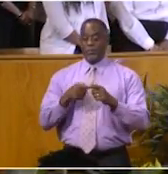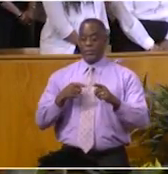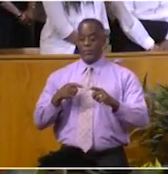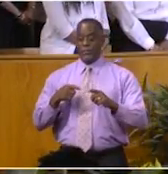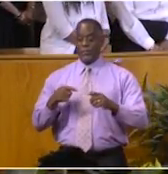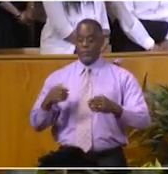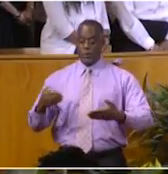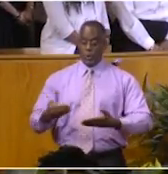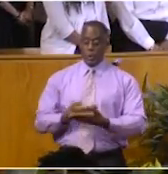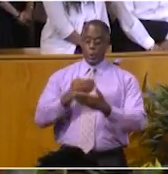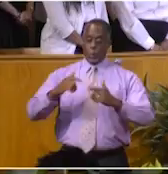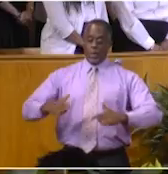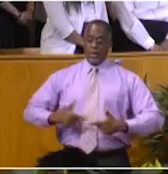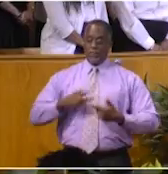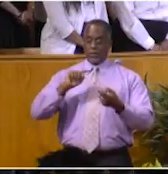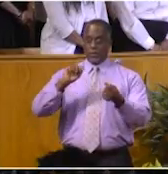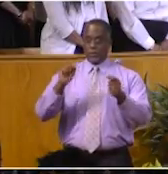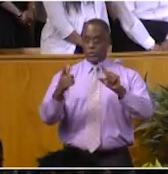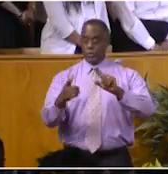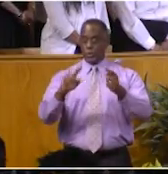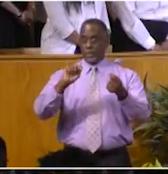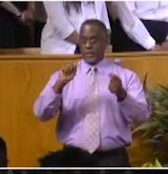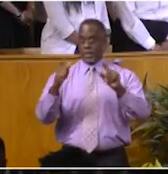New Living Translation.